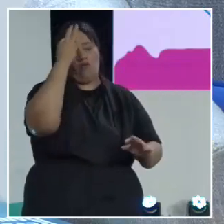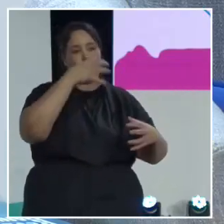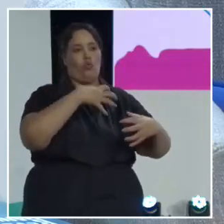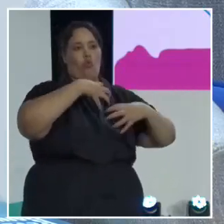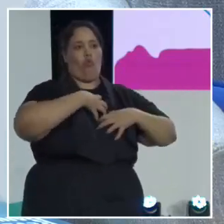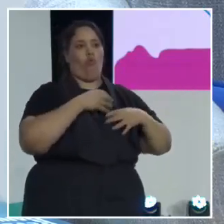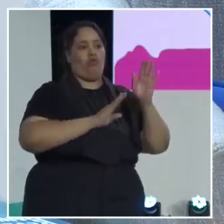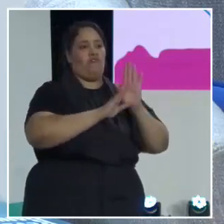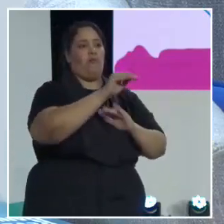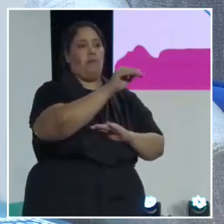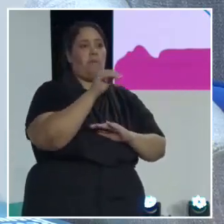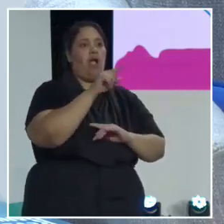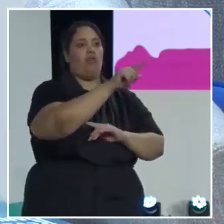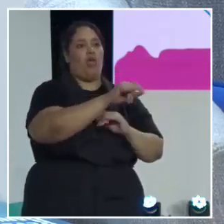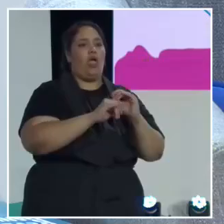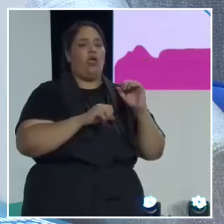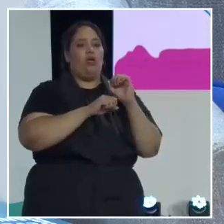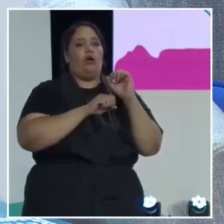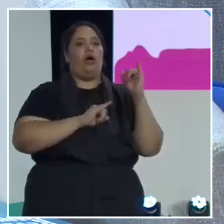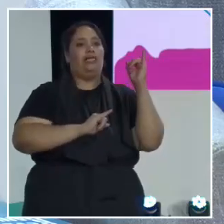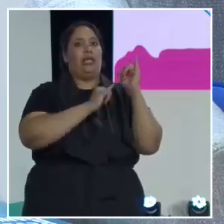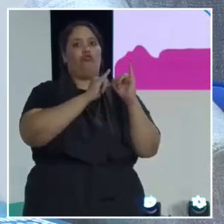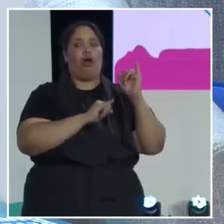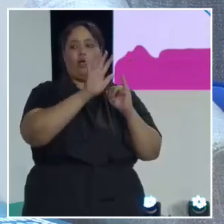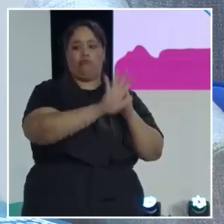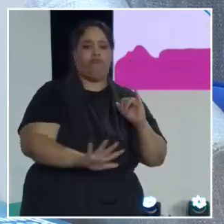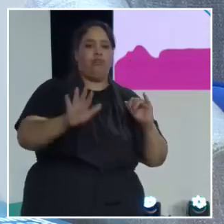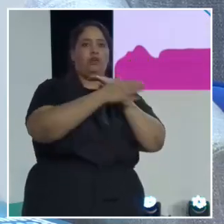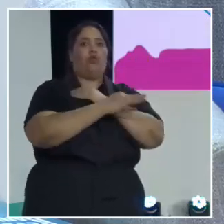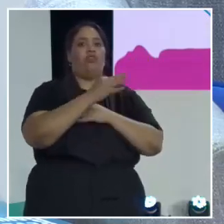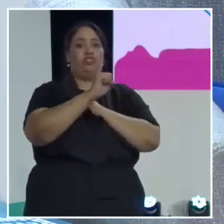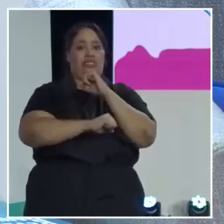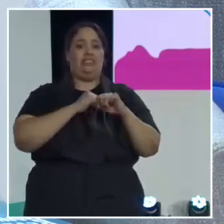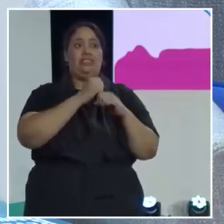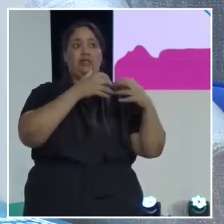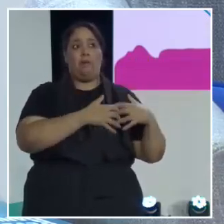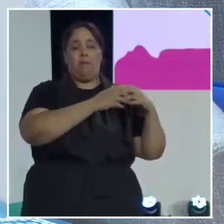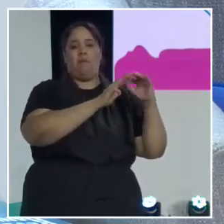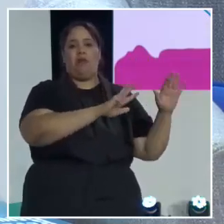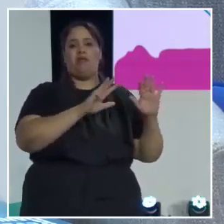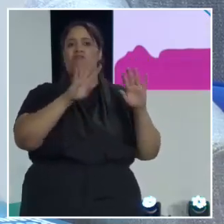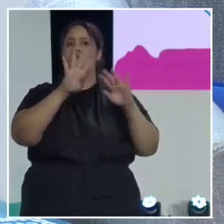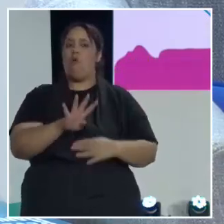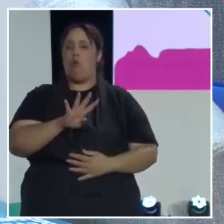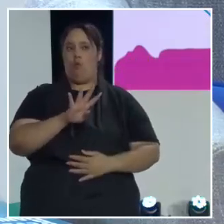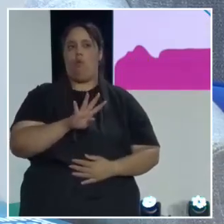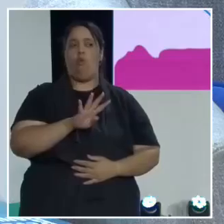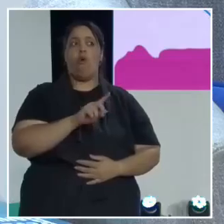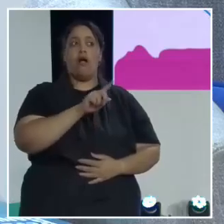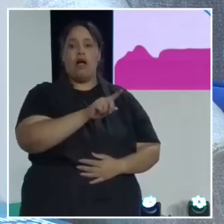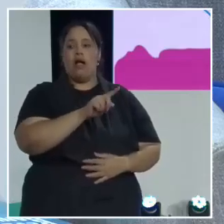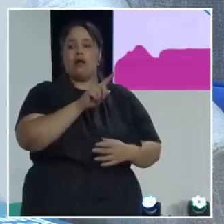bank that industrialized the country in 30 years. CDB was founded in 1994 and then was